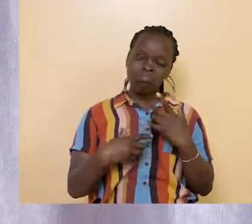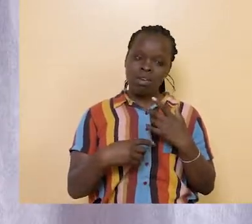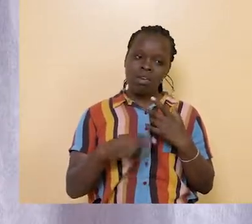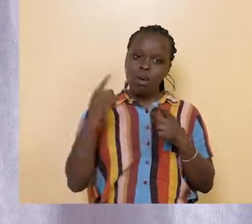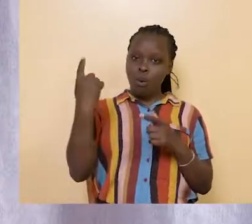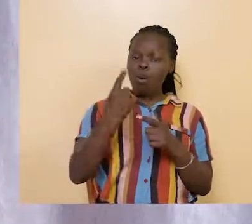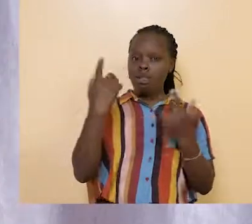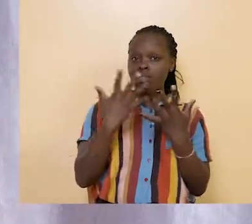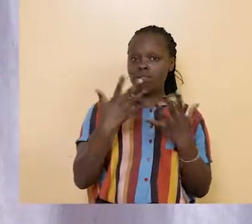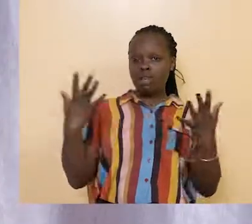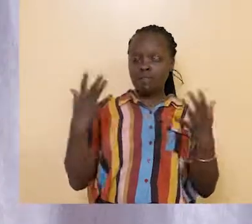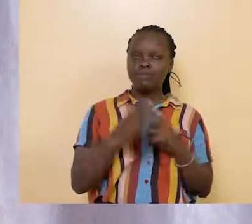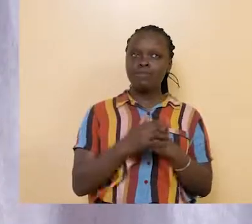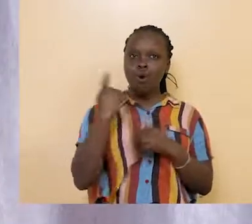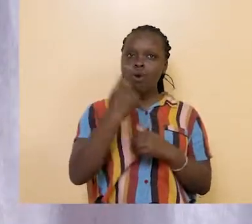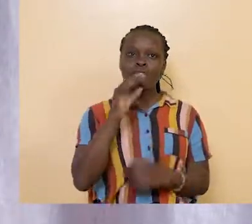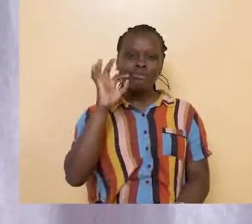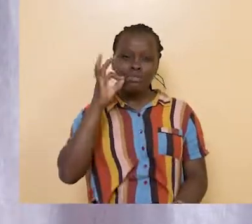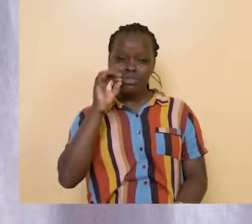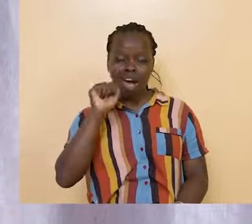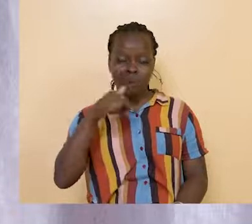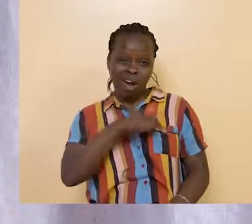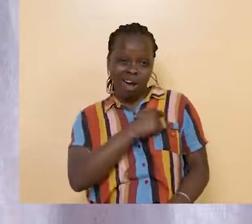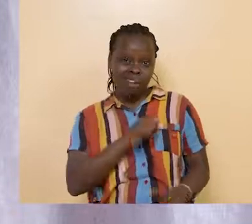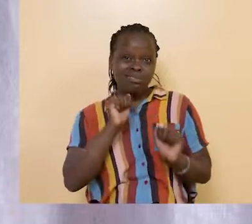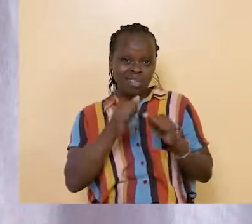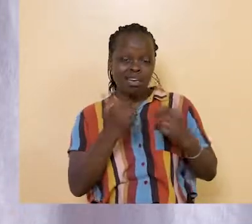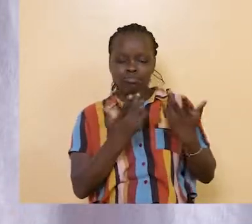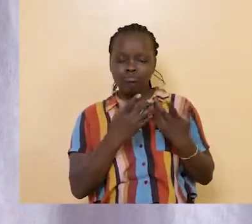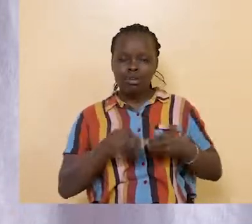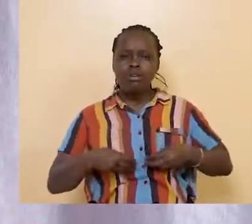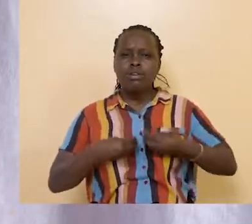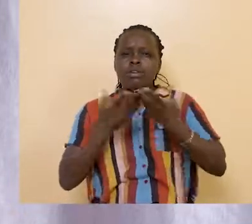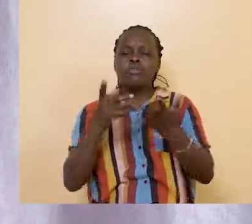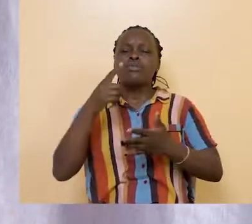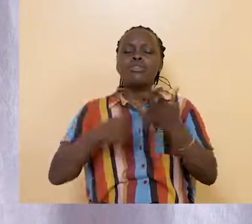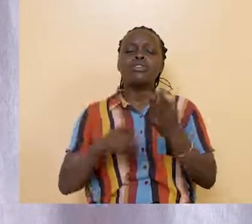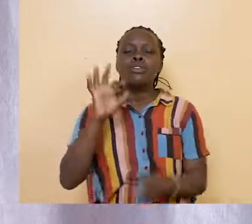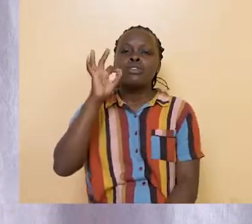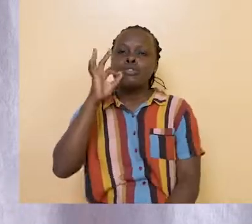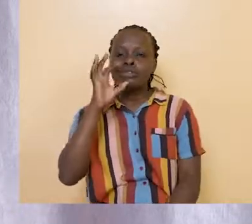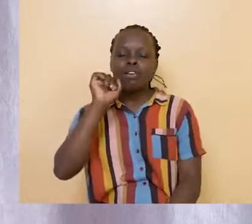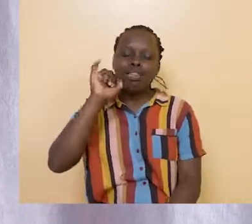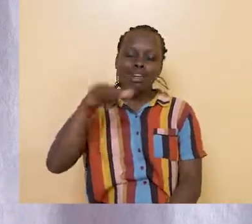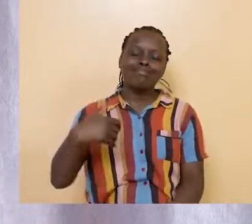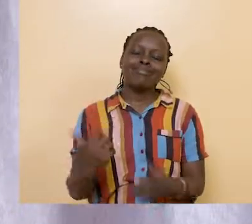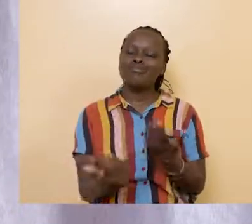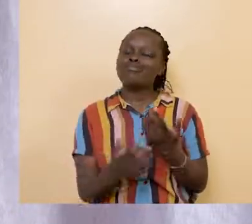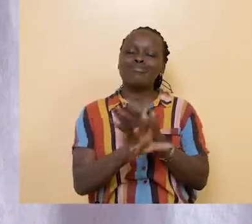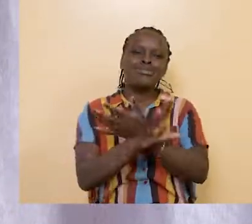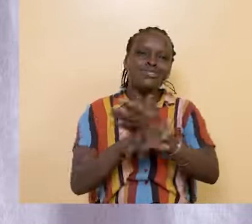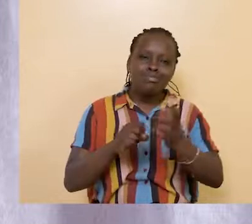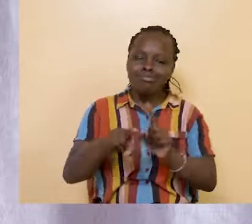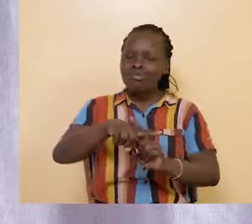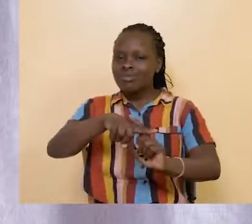the only thing, the only fruit that our hearts can bear in and of themselves is the fruit that steals, kills,